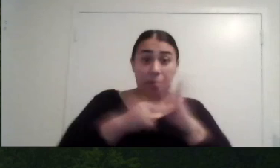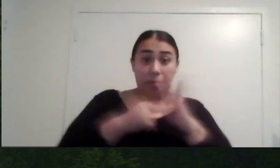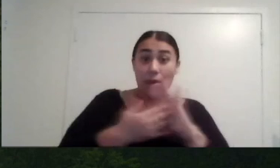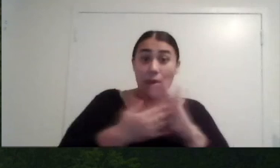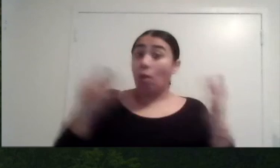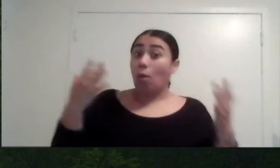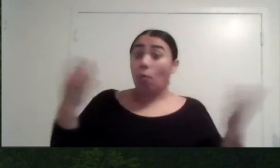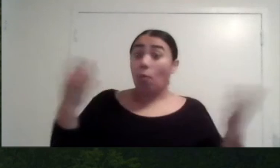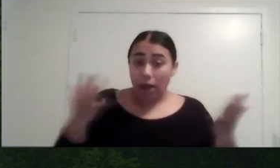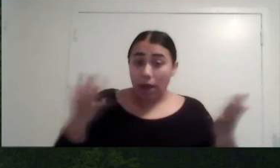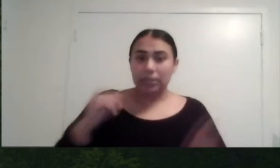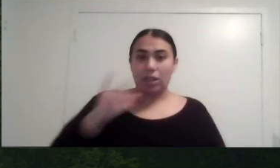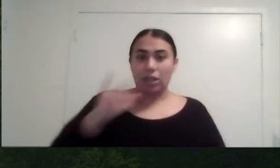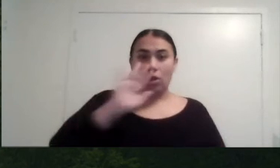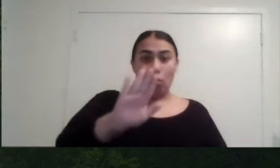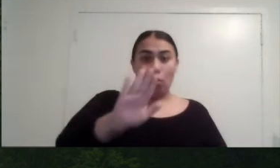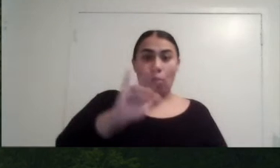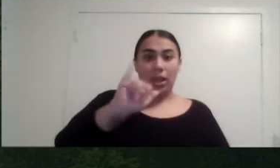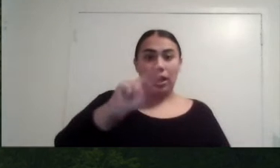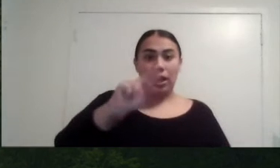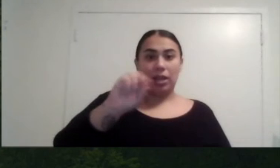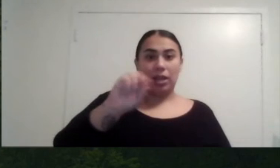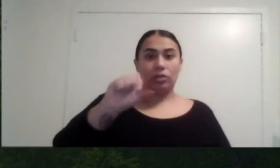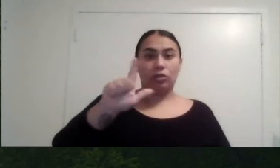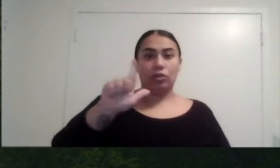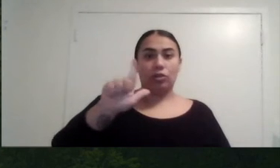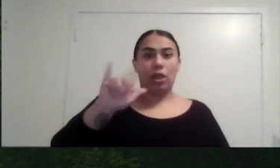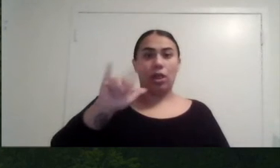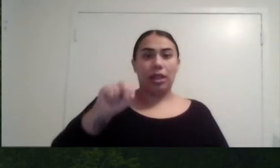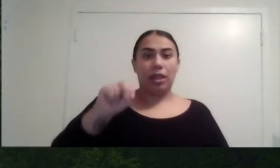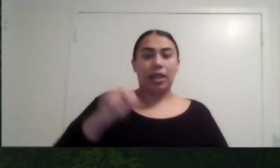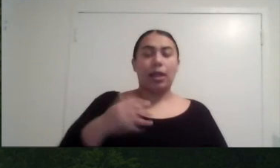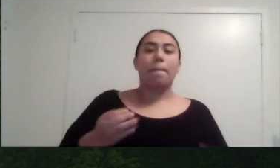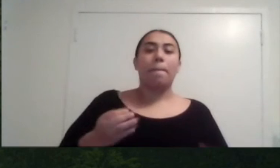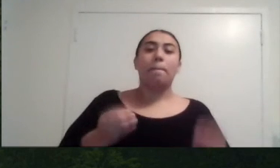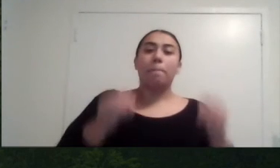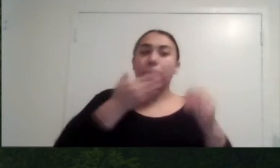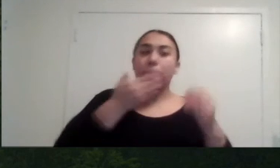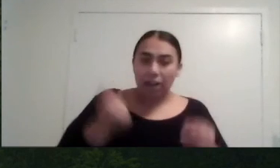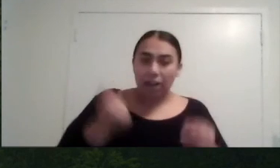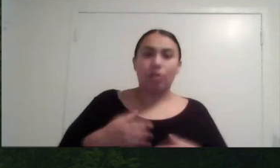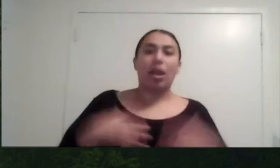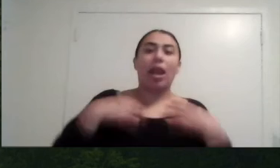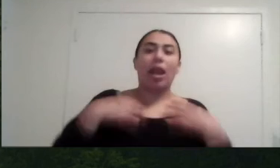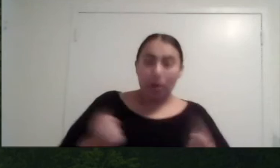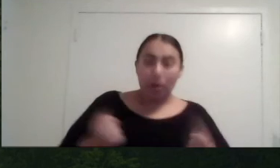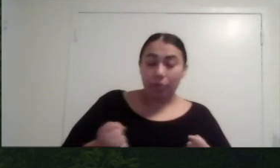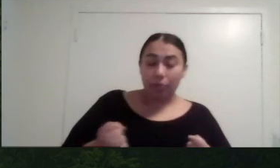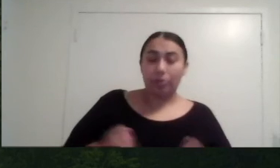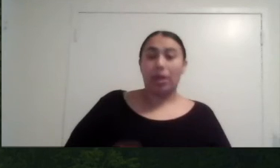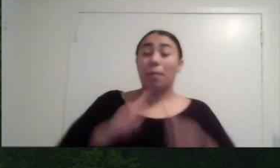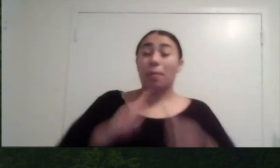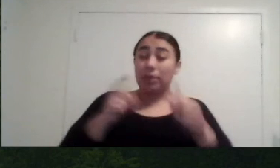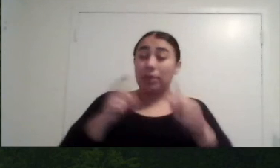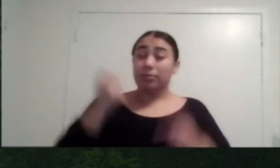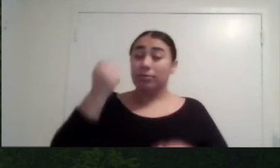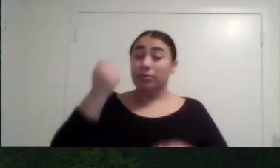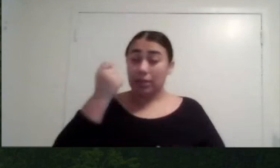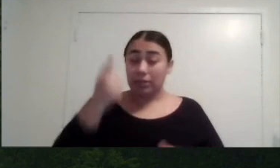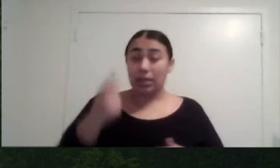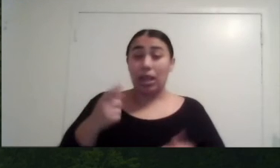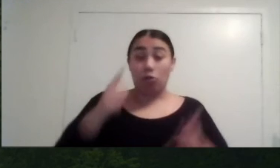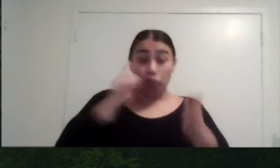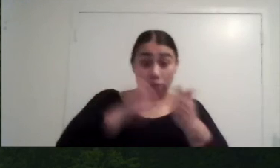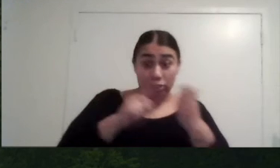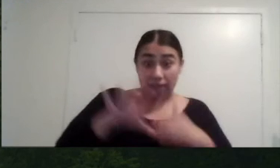just healthy insulin levels, it's said to decrease the risk of having diabetes. However, there's no evidence right now